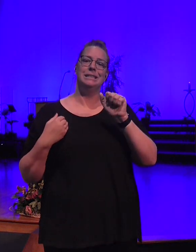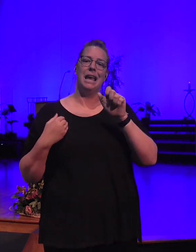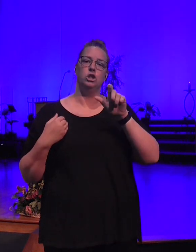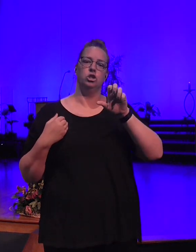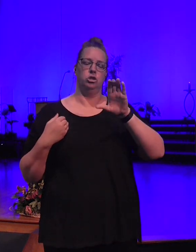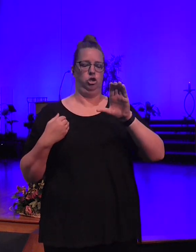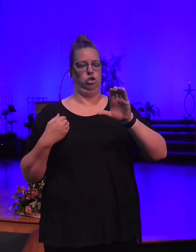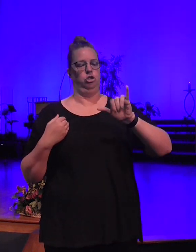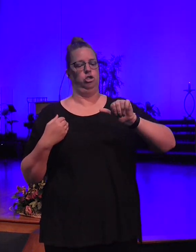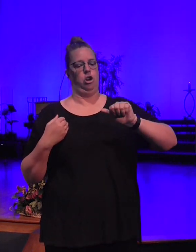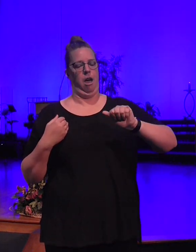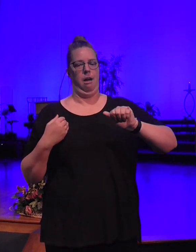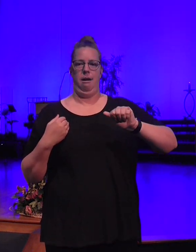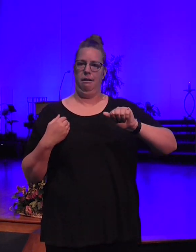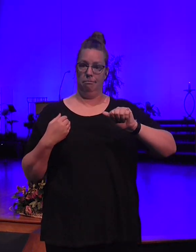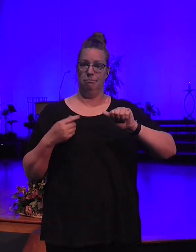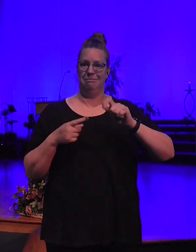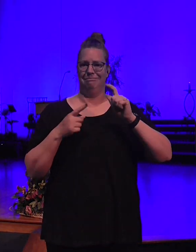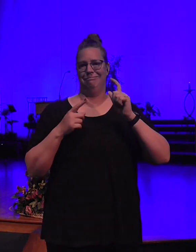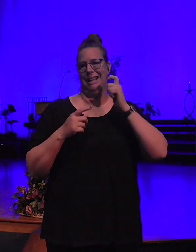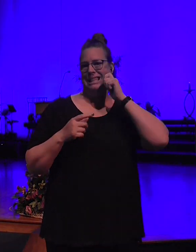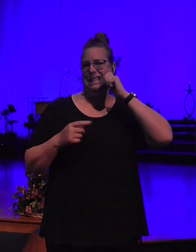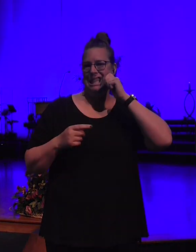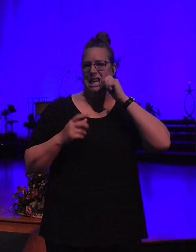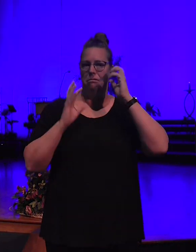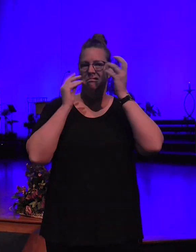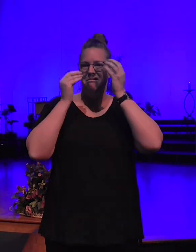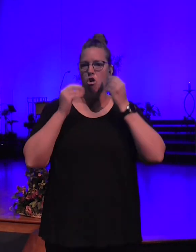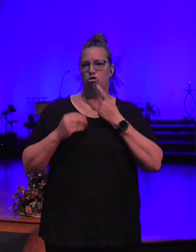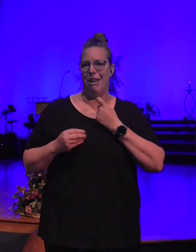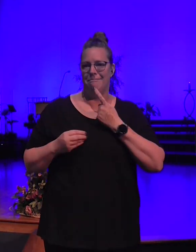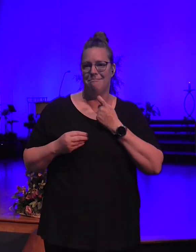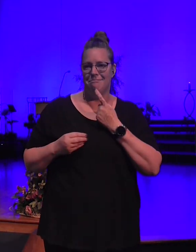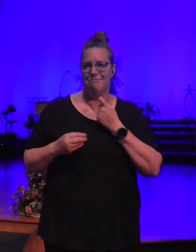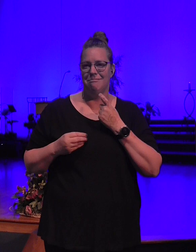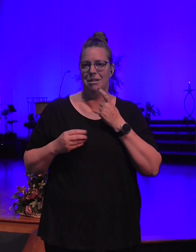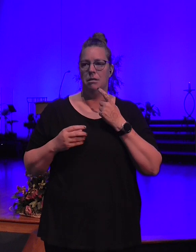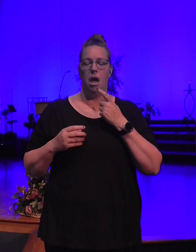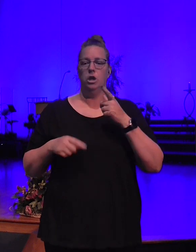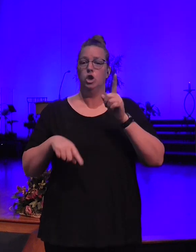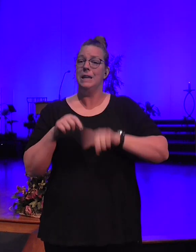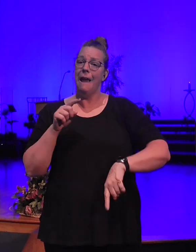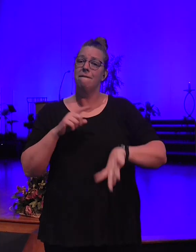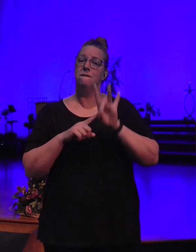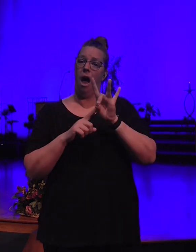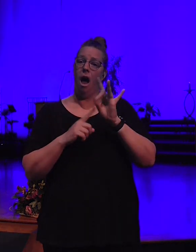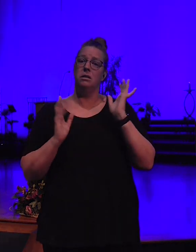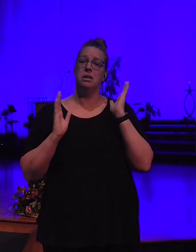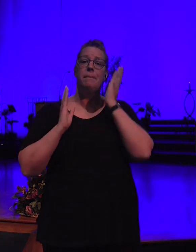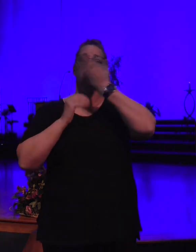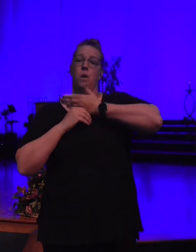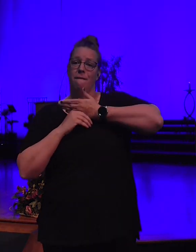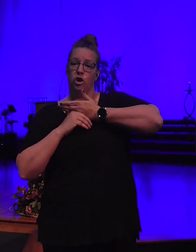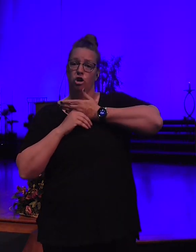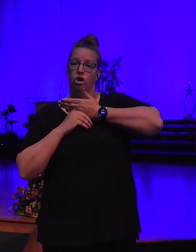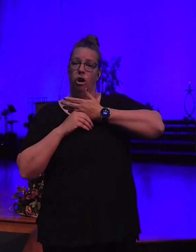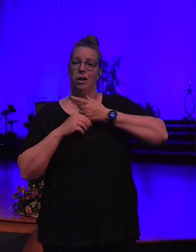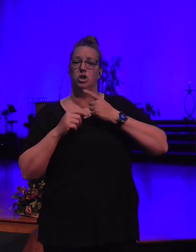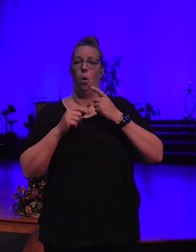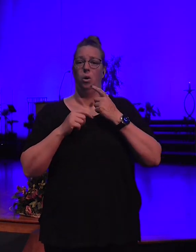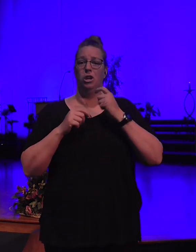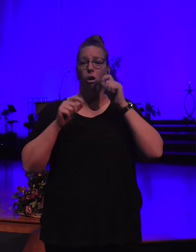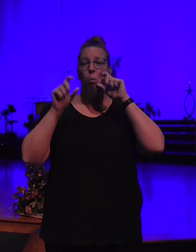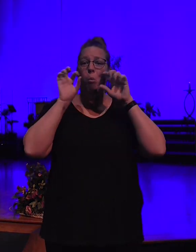skin condition, and she couldn't find any cosmetic that would help cover it up. So she had blotchiness,